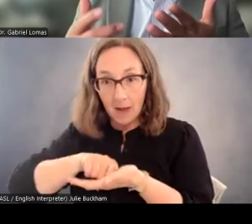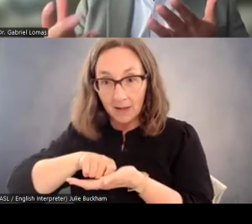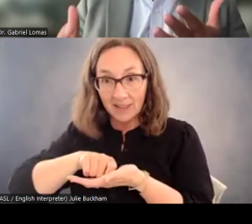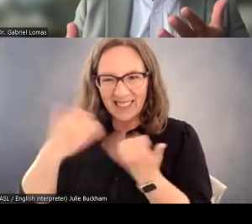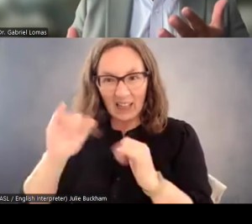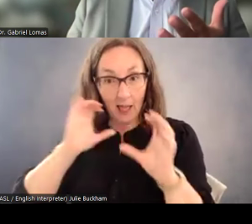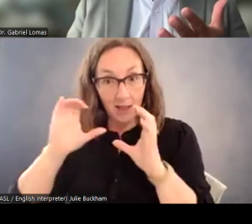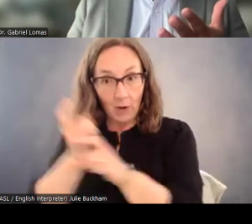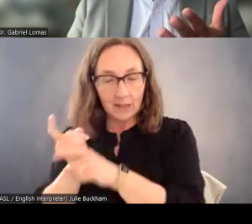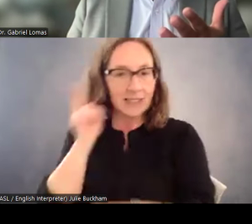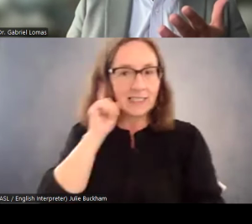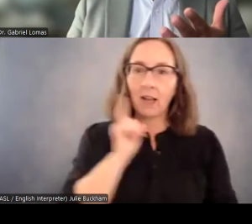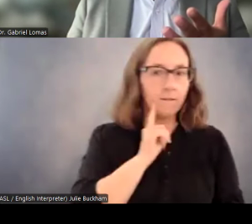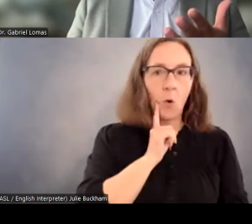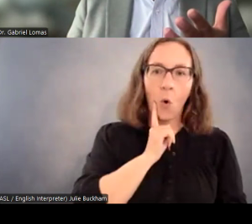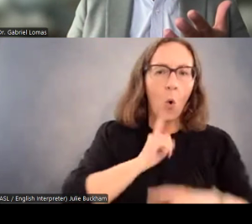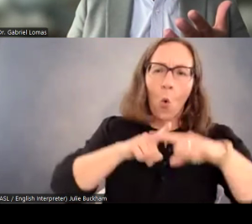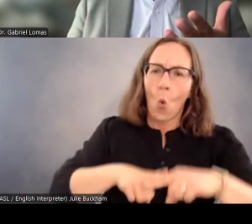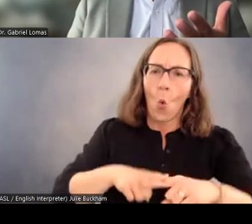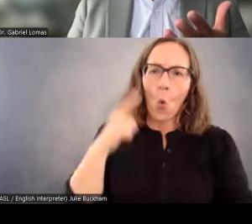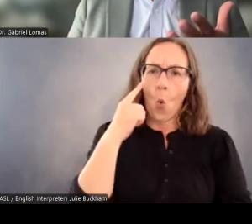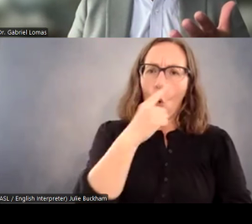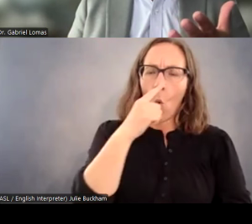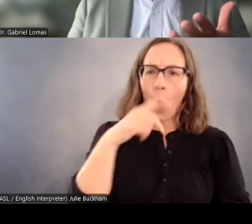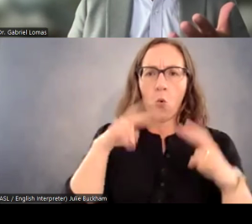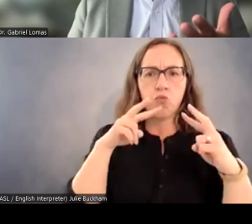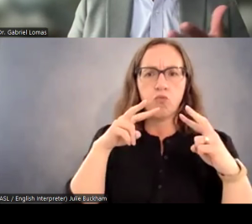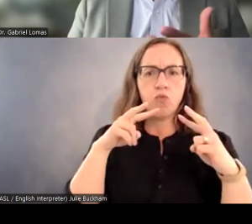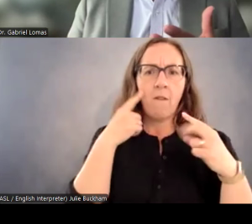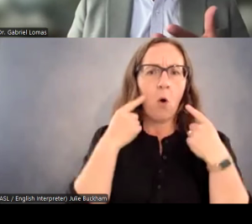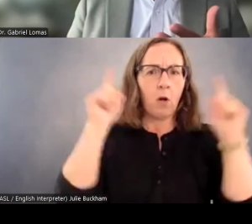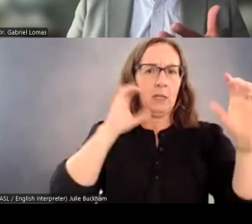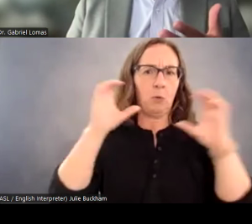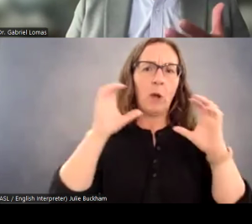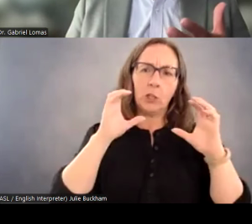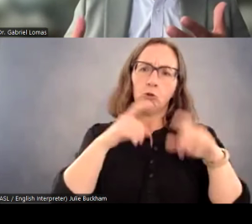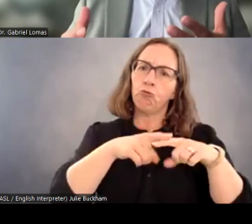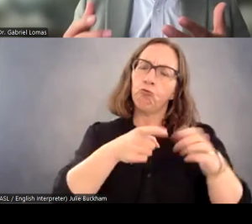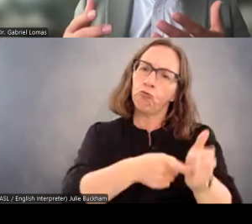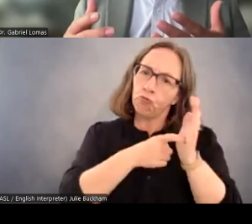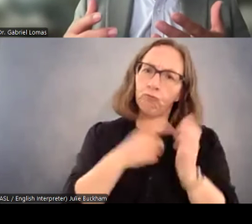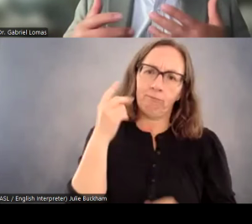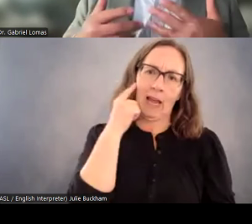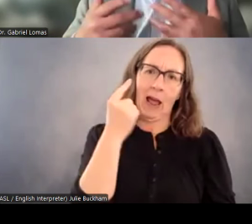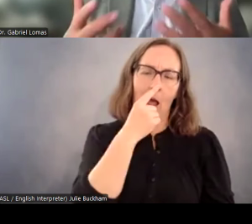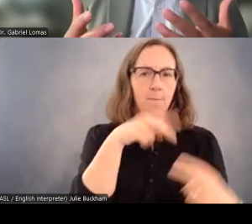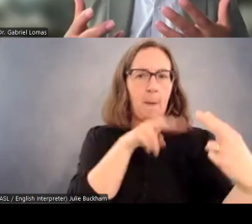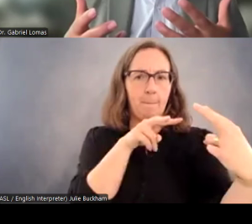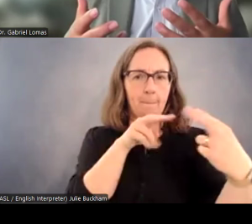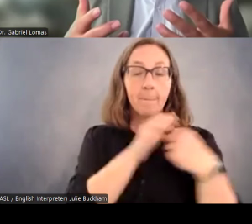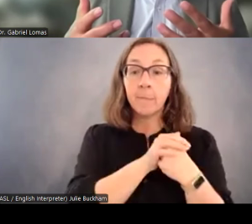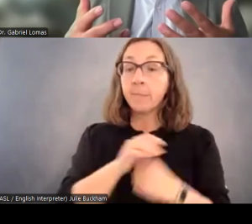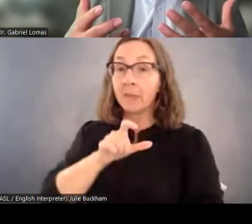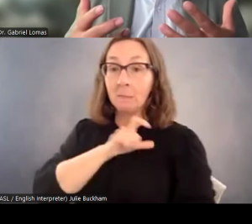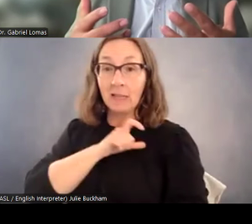with you. But deaf people really need the eye contact to have effective communication. And then police can communicate for themselves